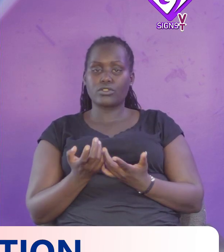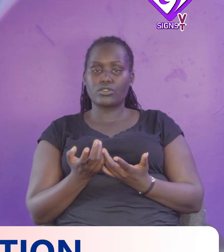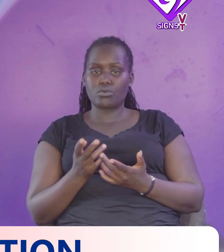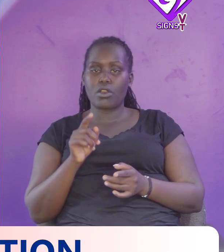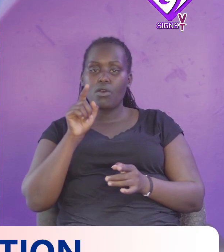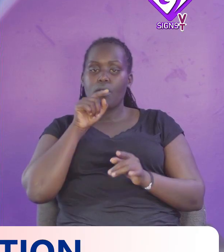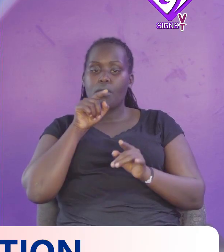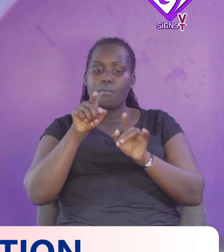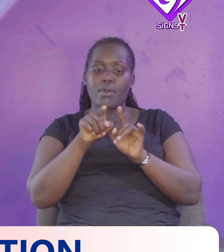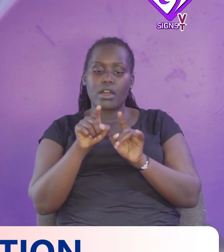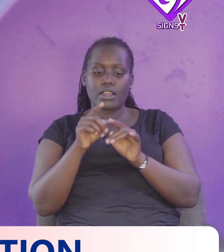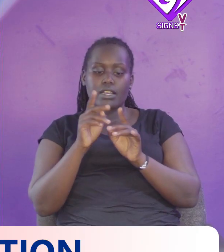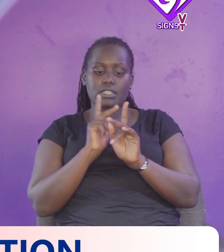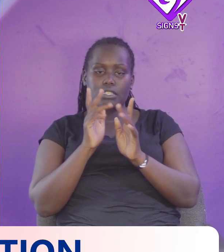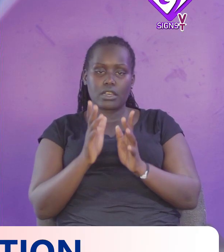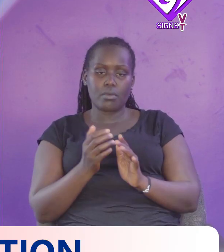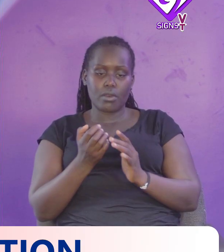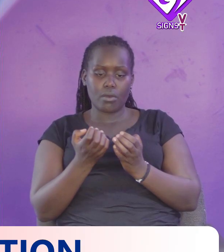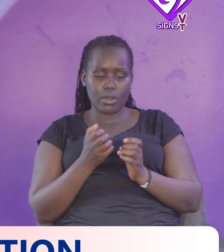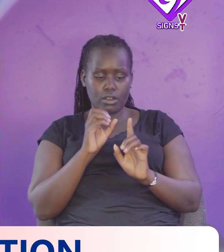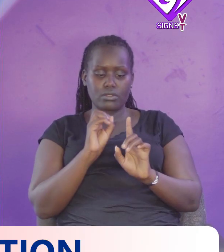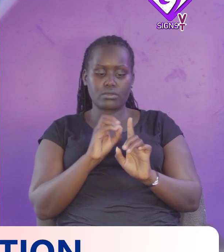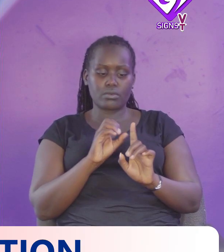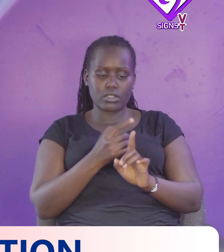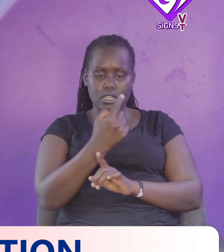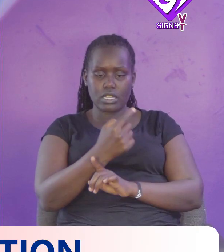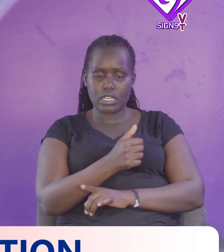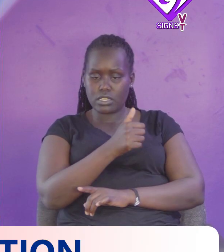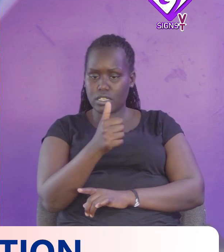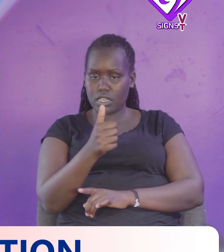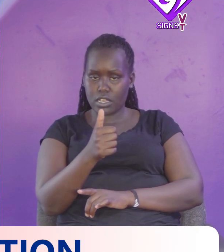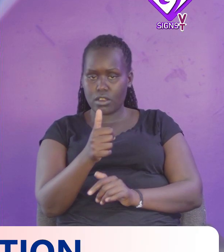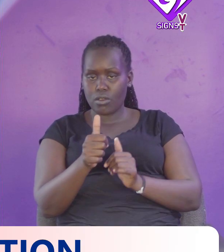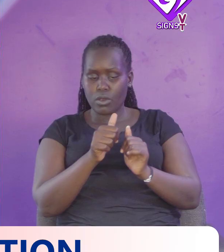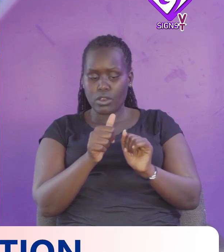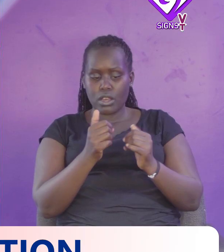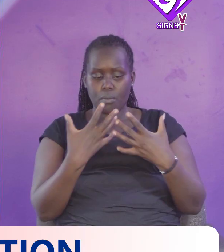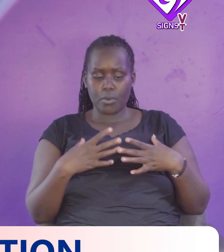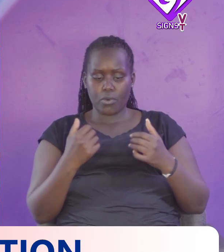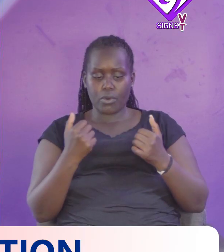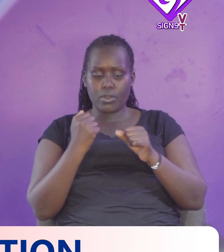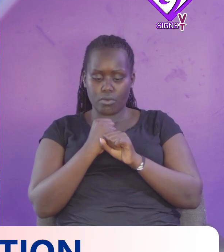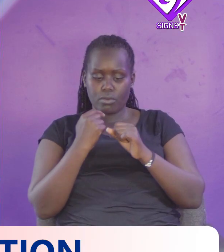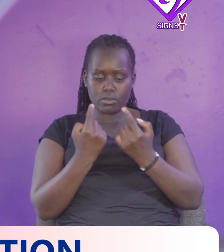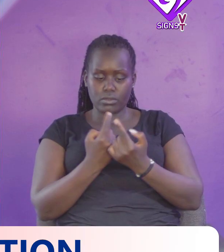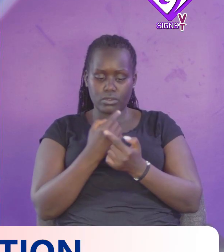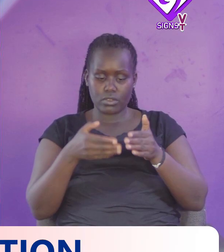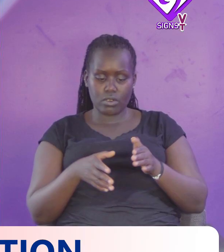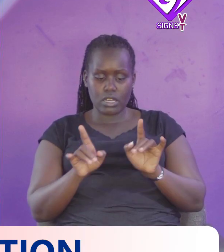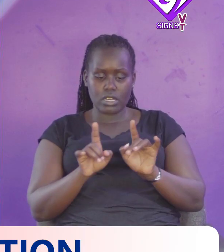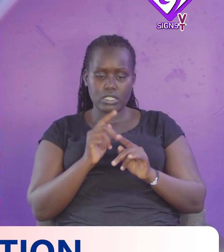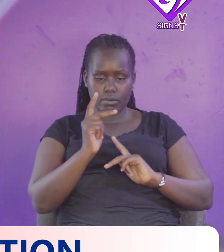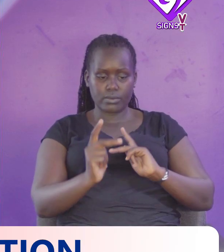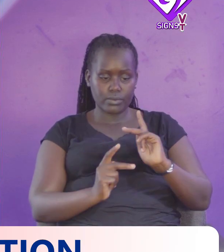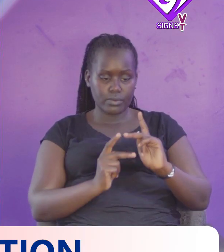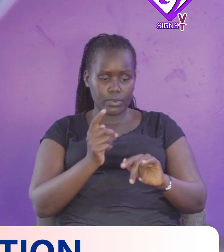think. We need to counsel one another, because you see, everybody grieves in a different way. Yes. And the processes, the